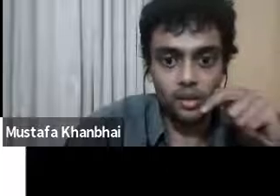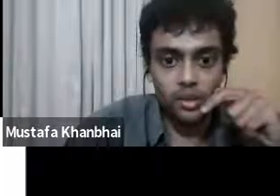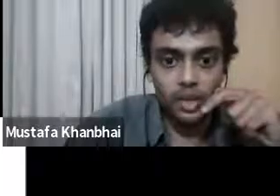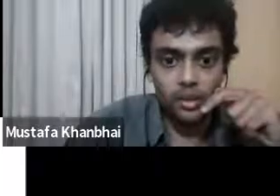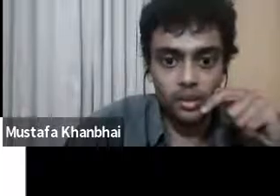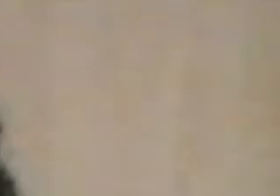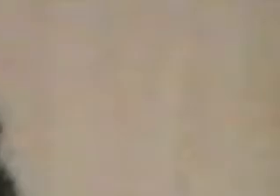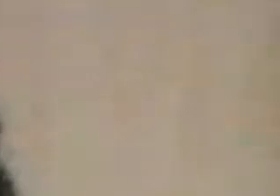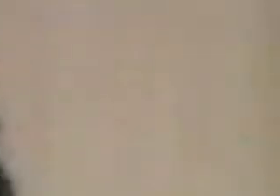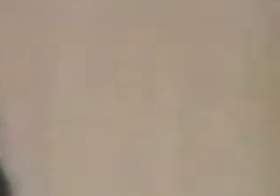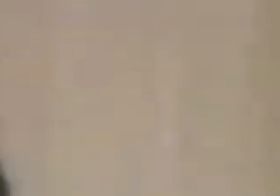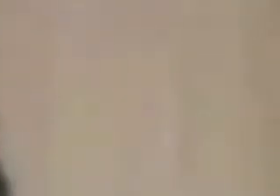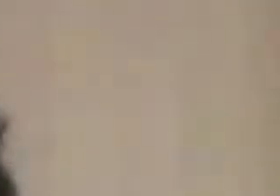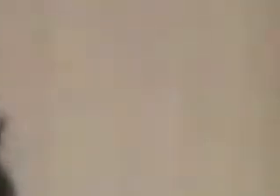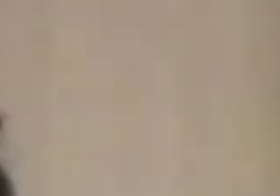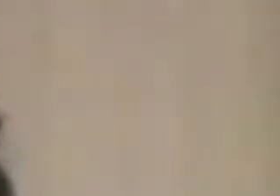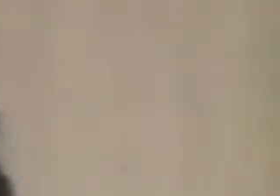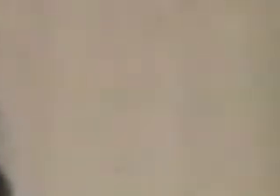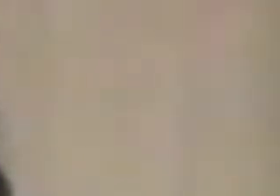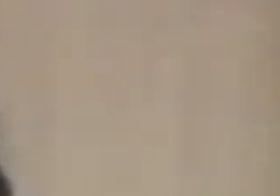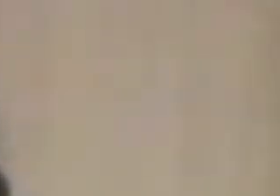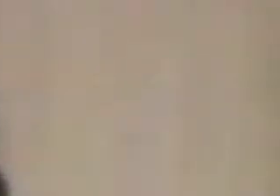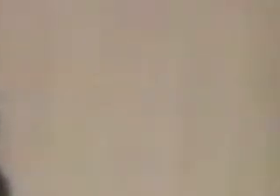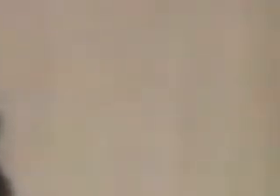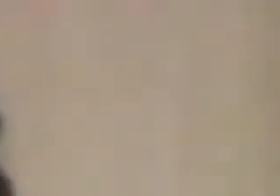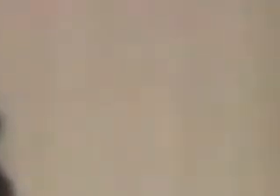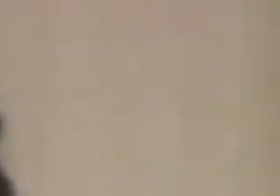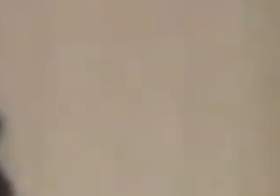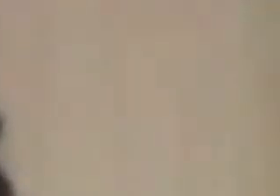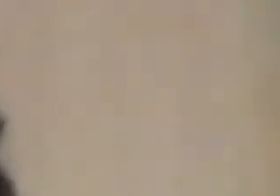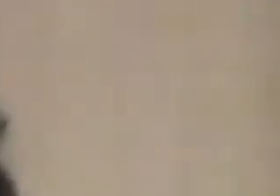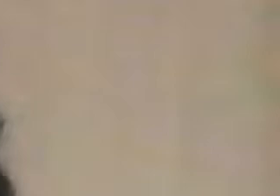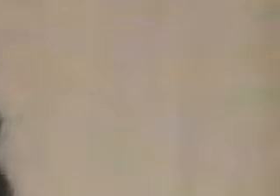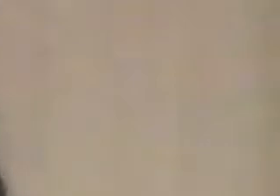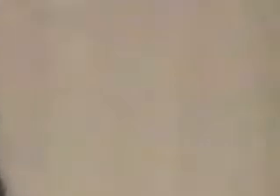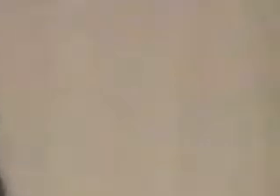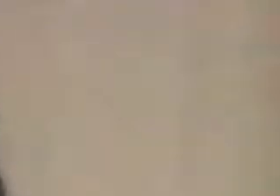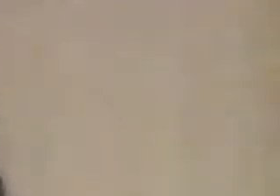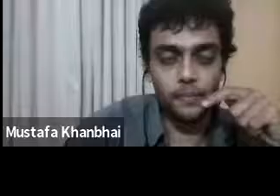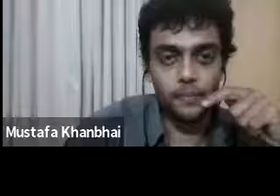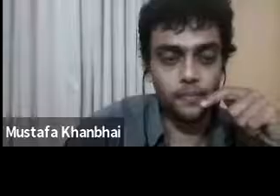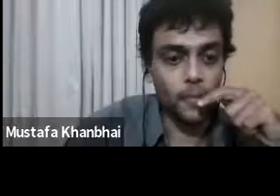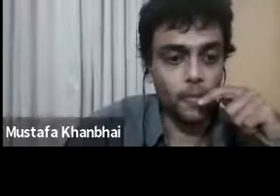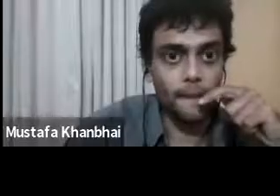I'll just change the screen to give you a closer look at it.